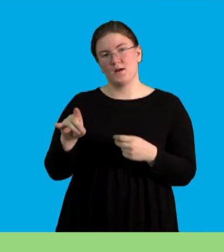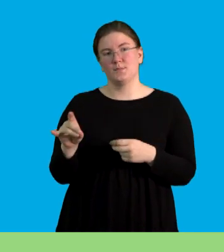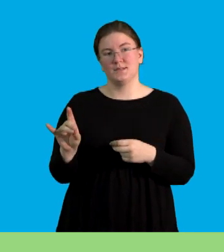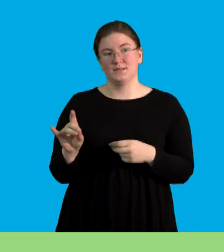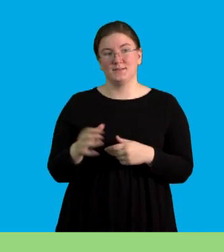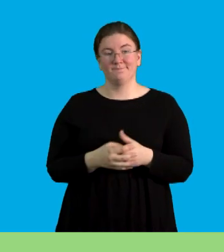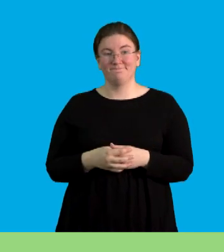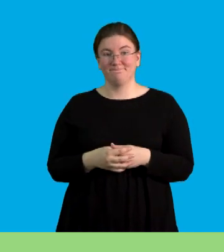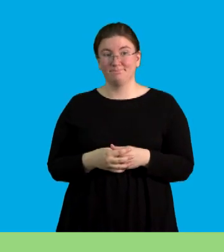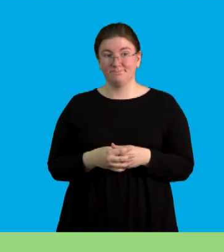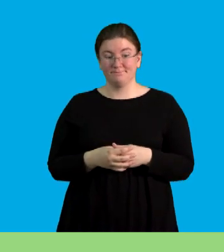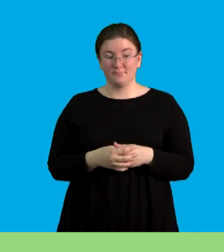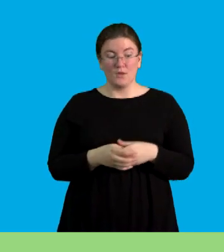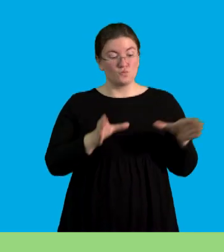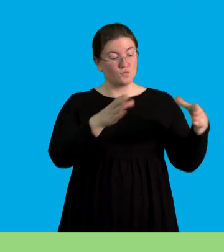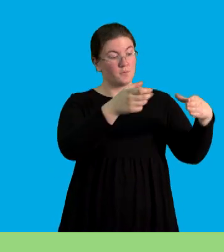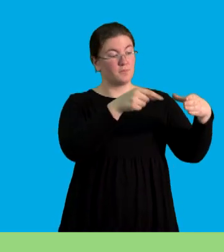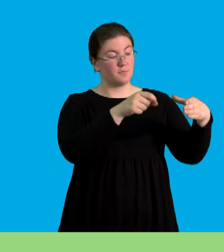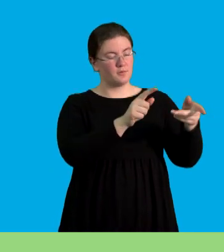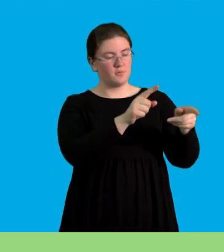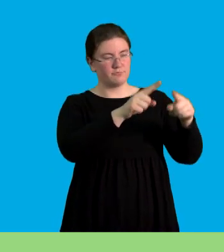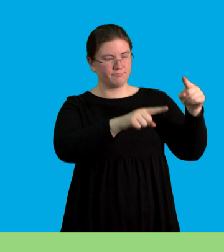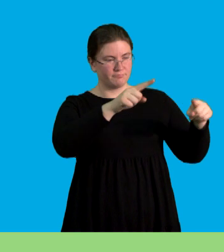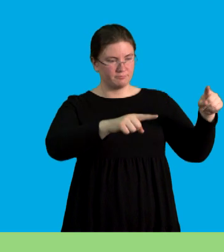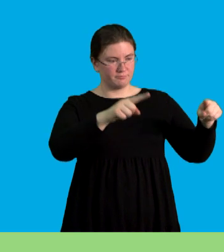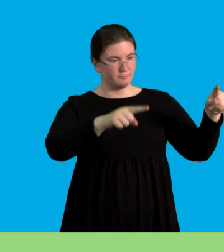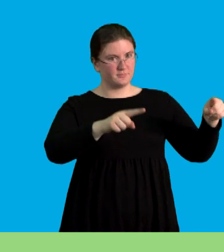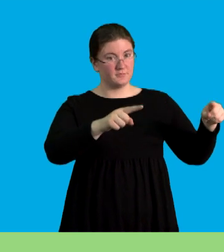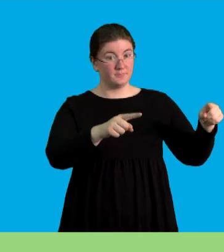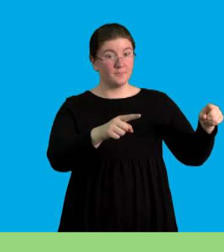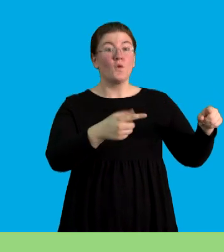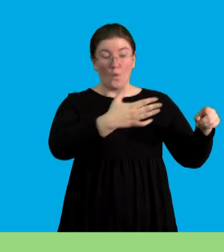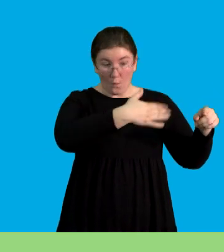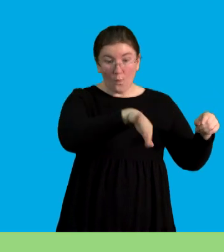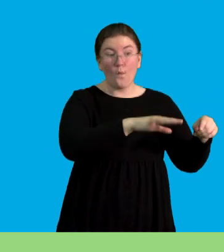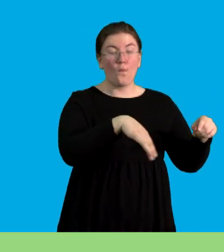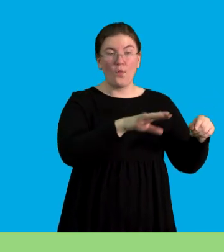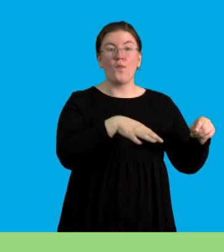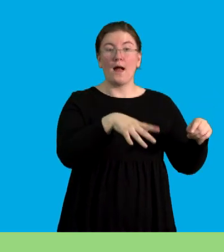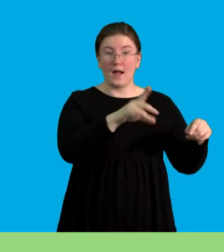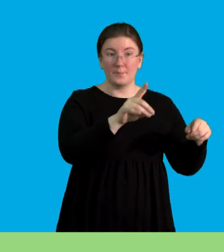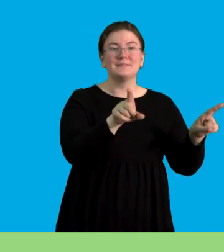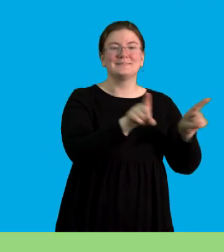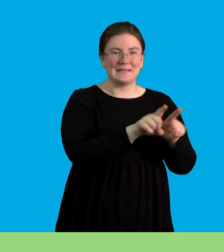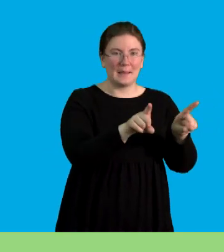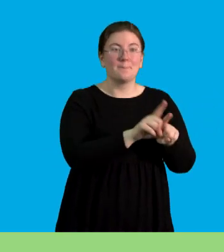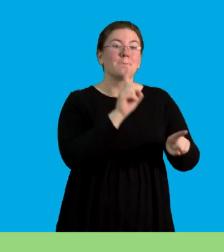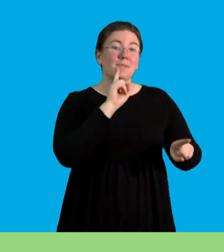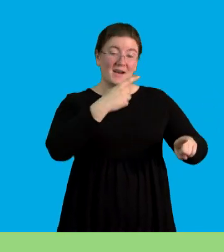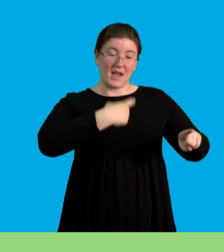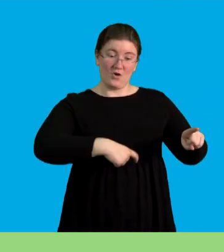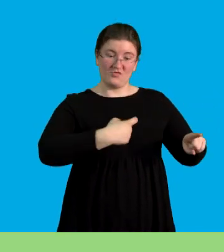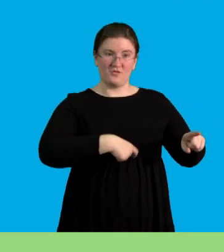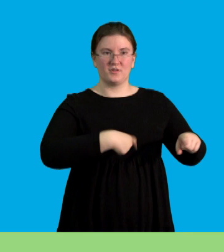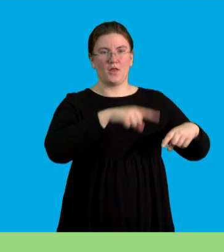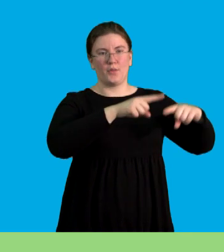Variations in a population means that despite being the same species, there are differences in the